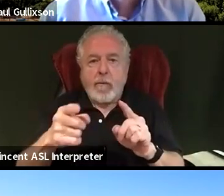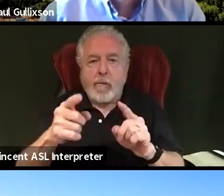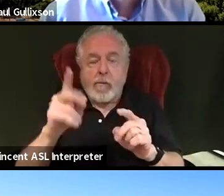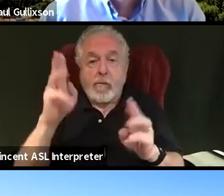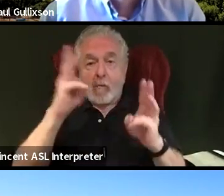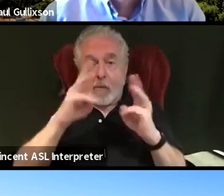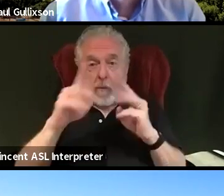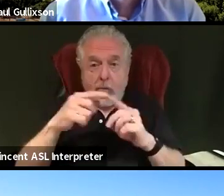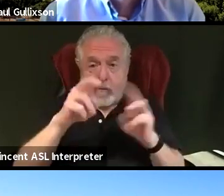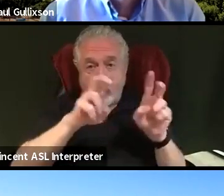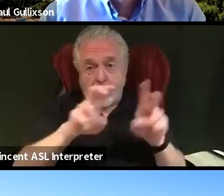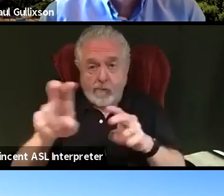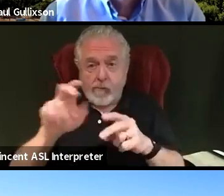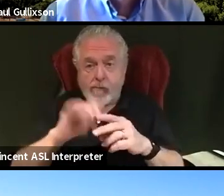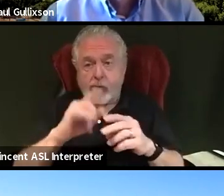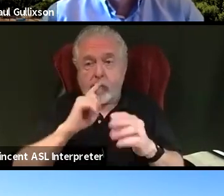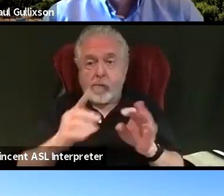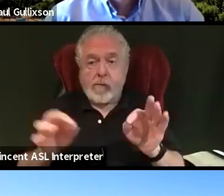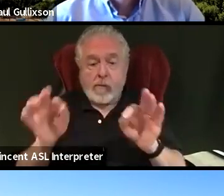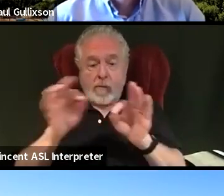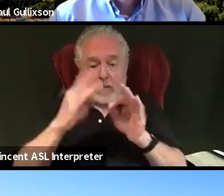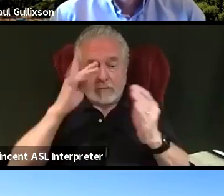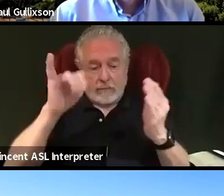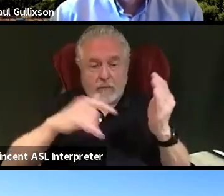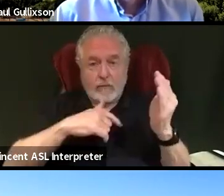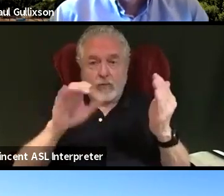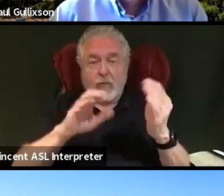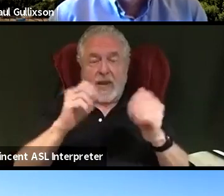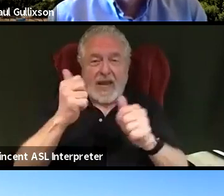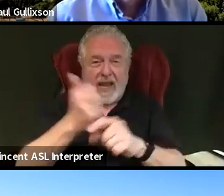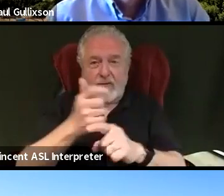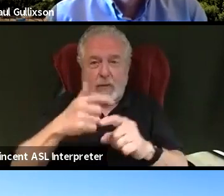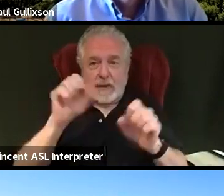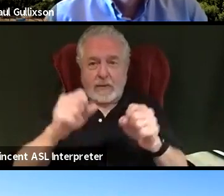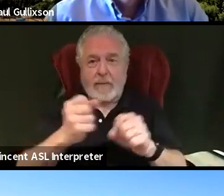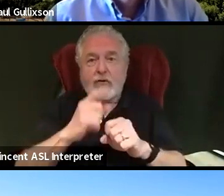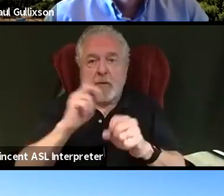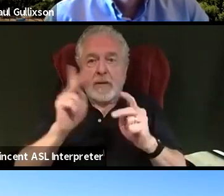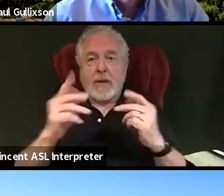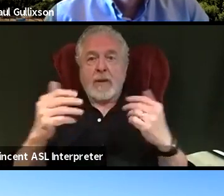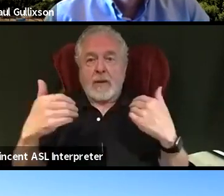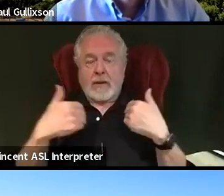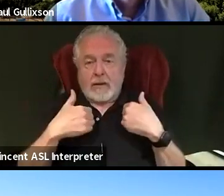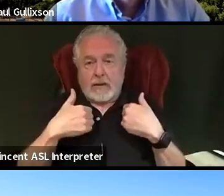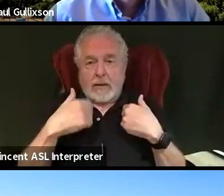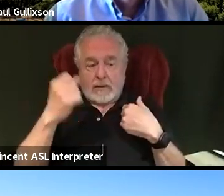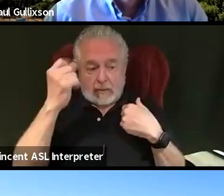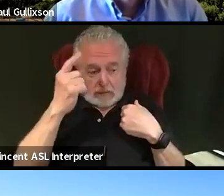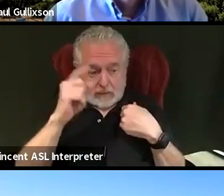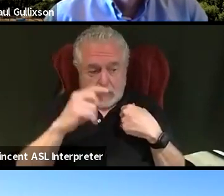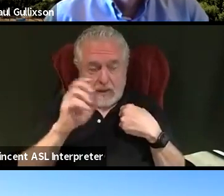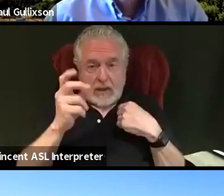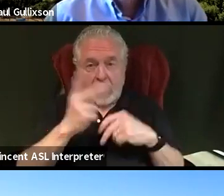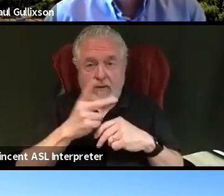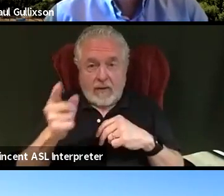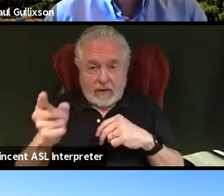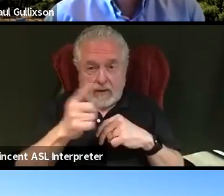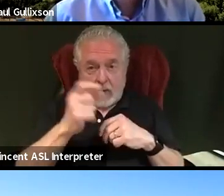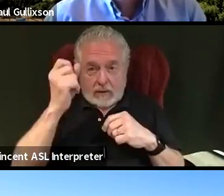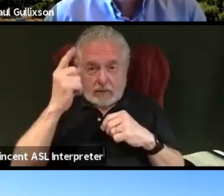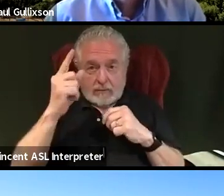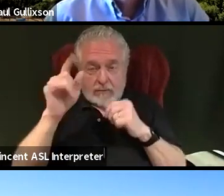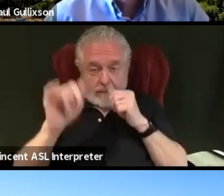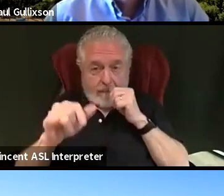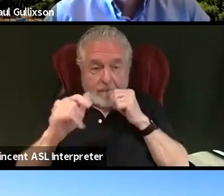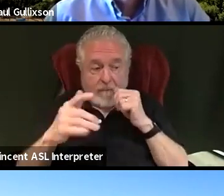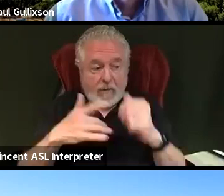worry about transition, and I think it's really important to know that we're doing everything we can to make sure people have understanding that we're taking care of them. We understand